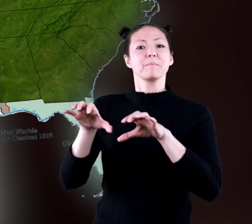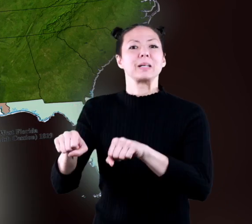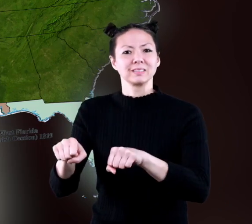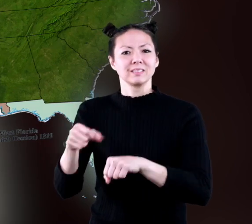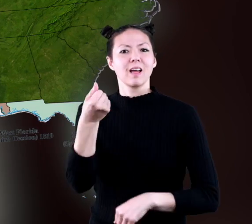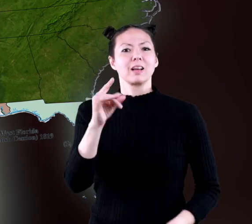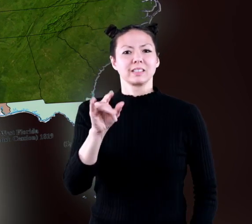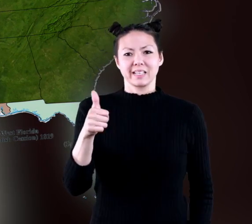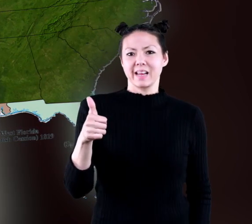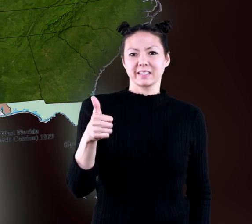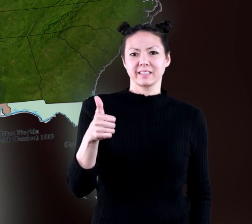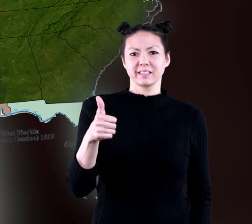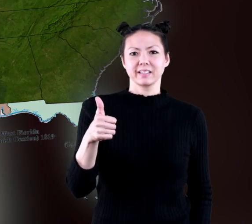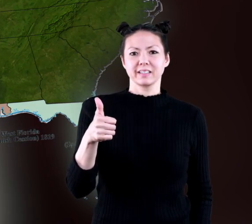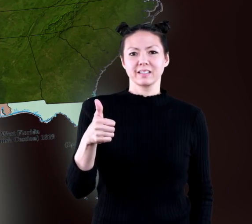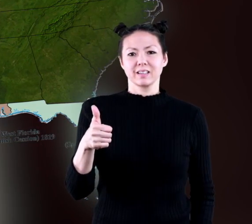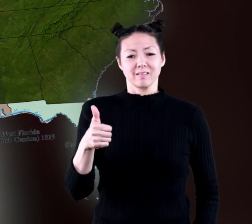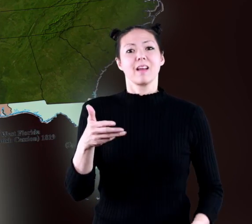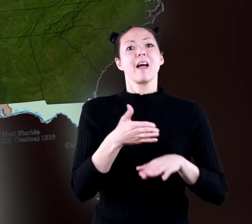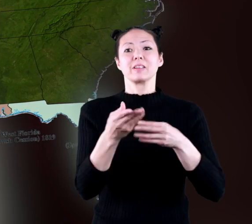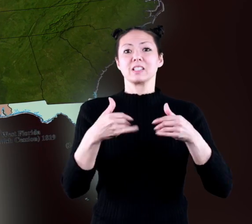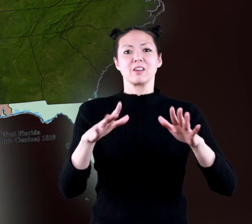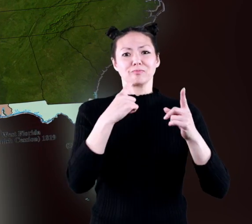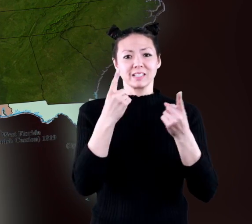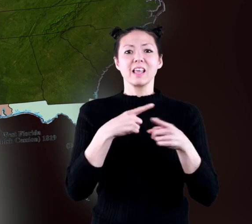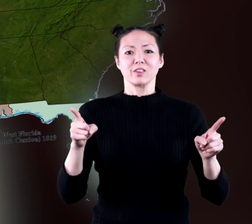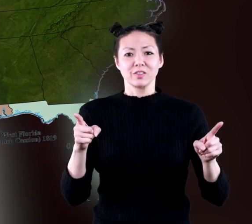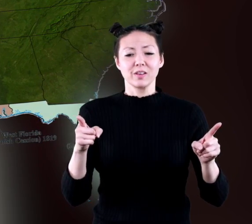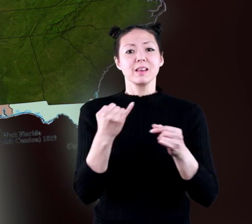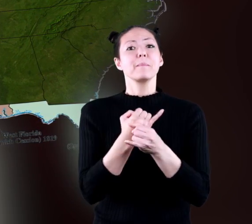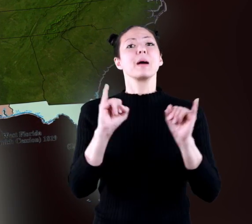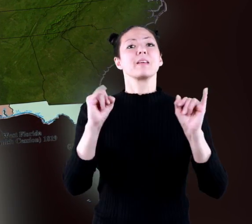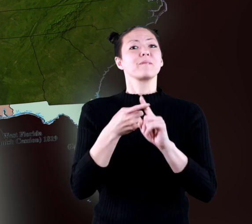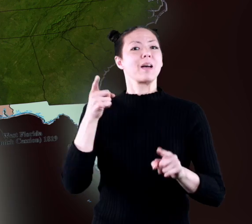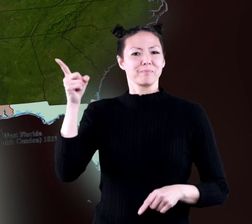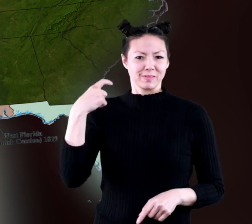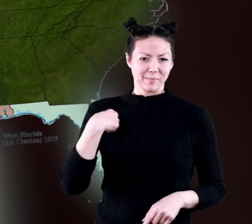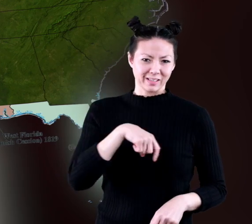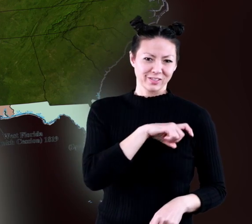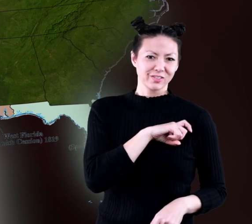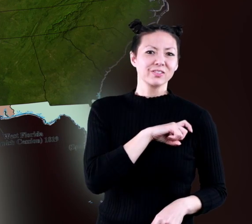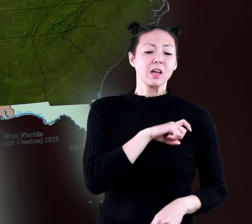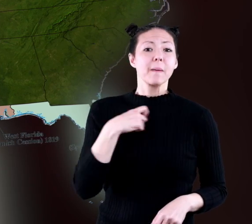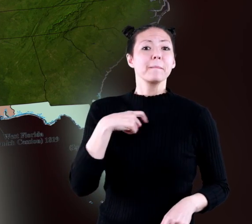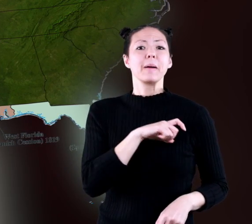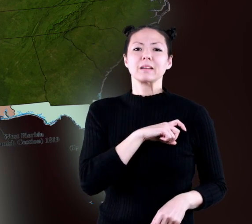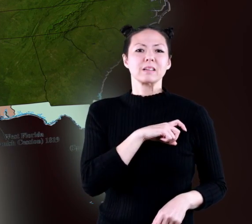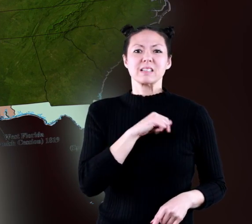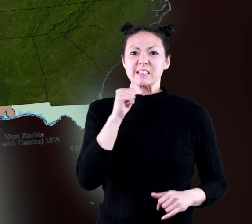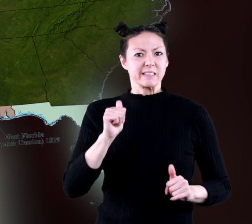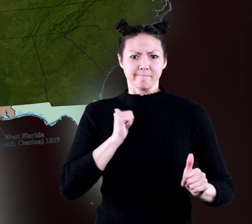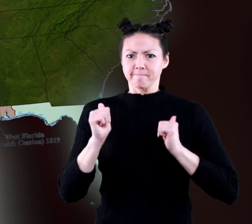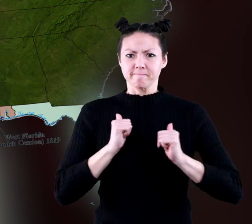U.S. possession in 1810, after the territory had declared its independence from Spain. Spain did